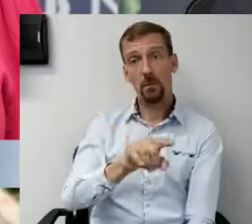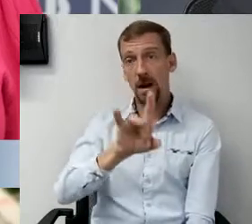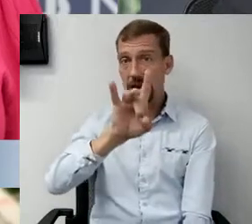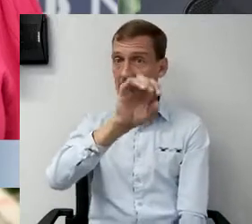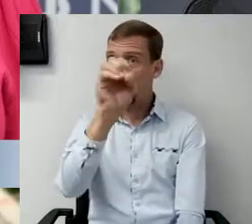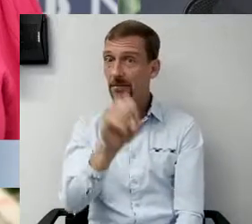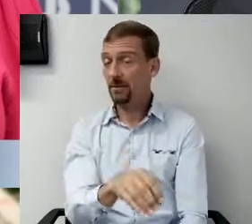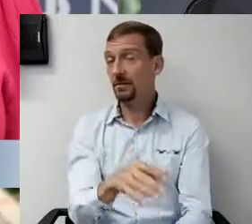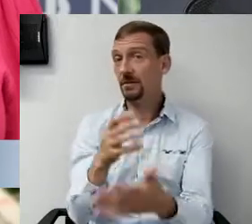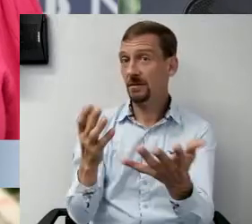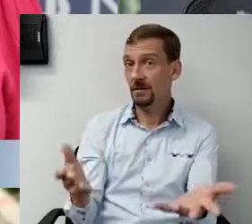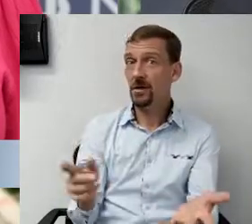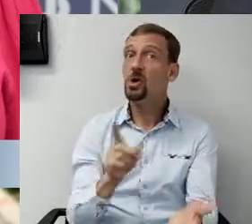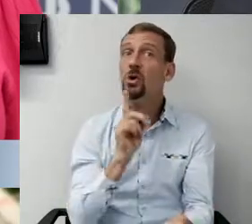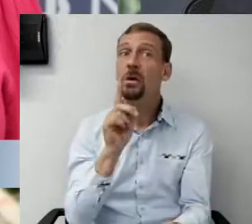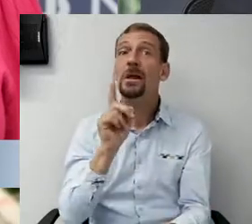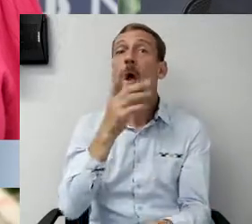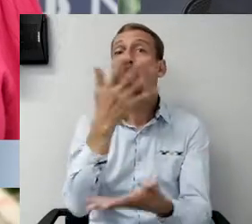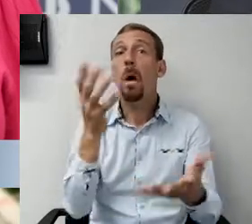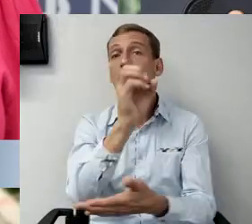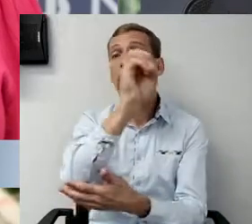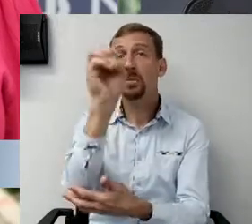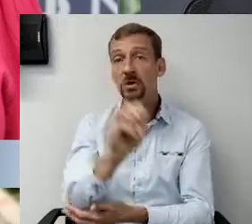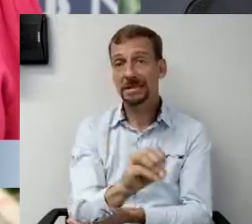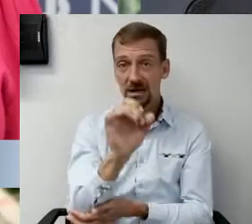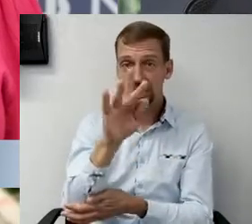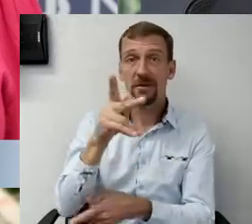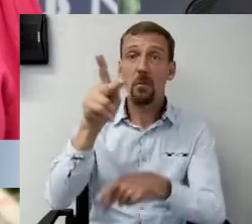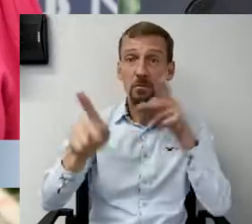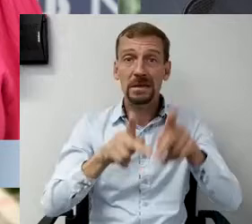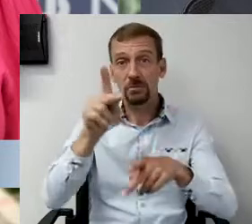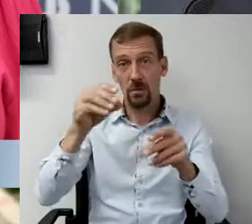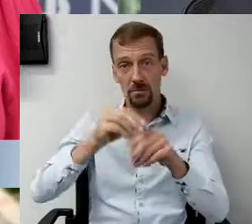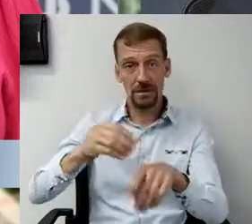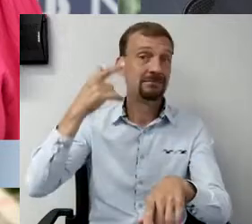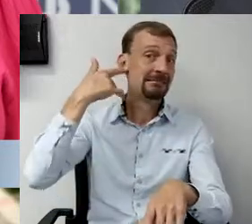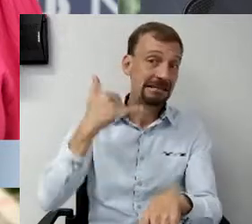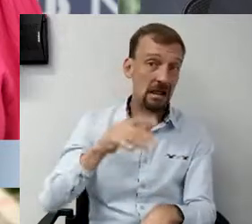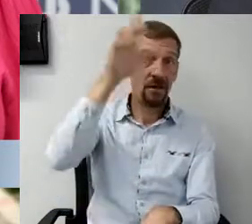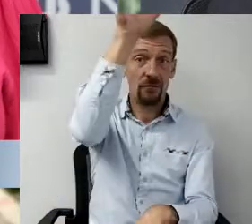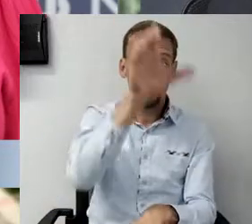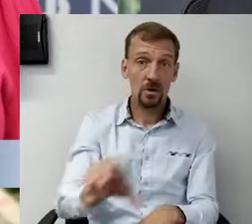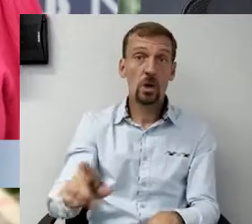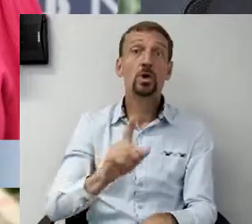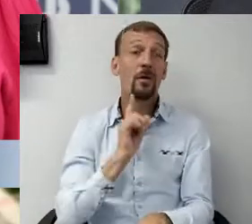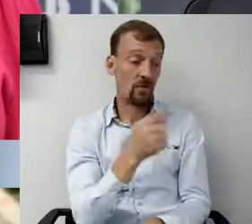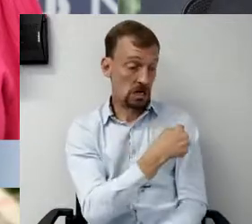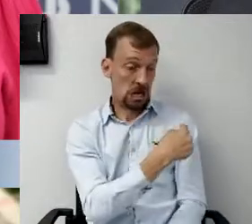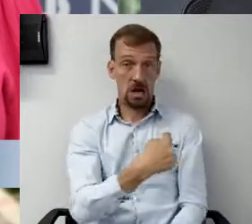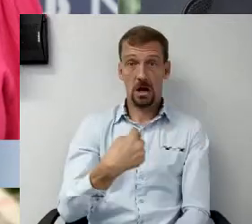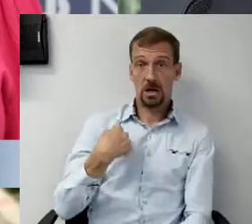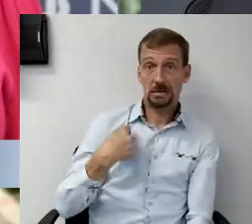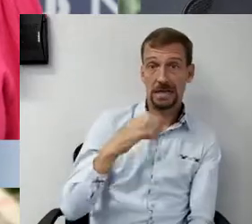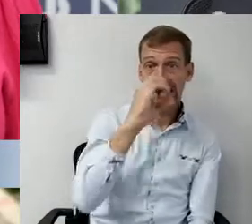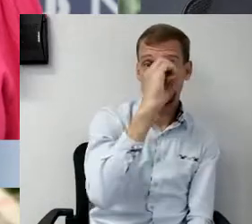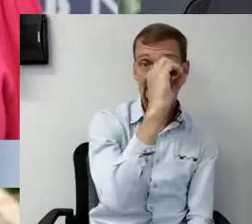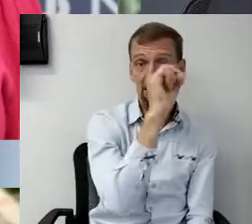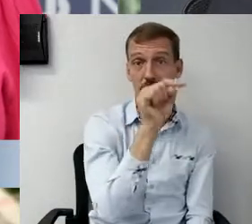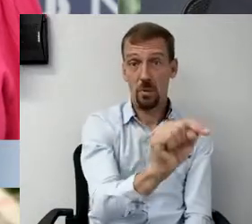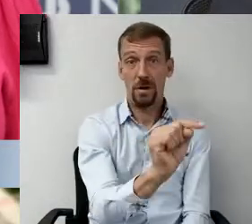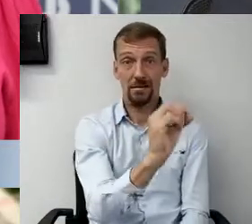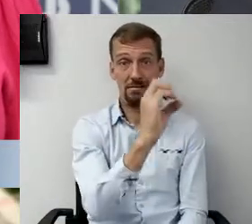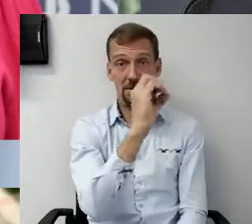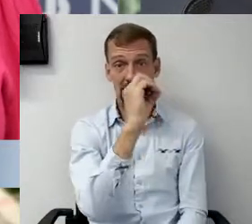okay, what percentage of the actual population dies? Well, for us, that's 0.05%, or